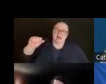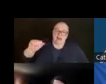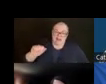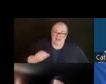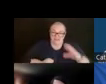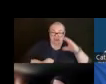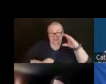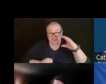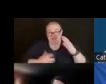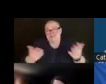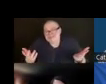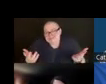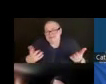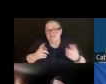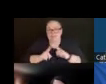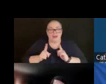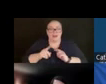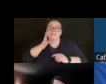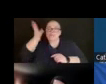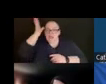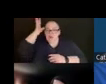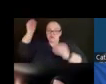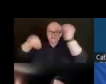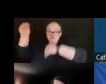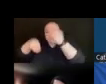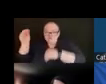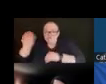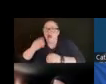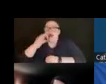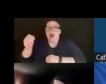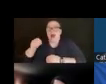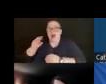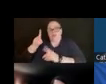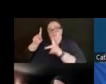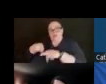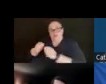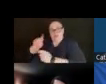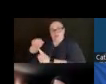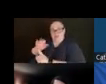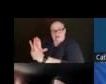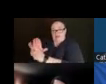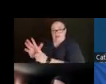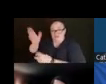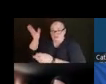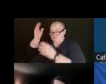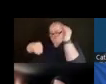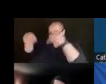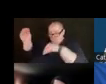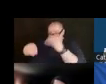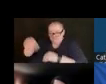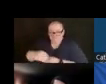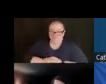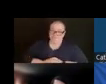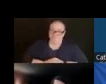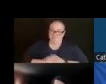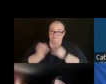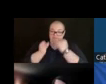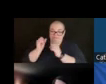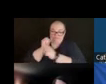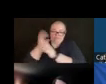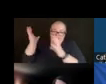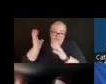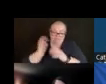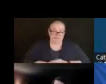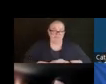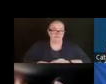So where do you go from here? We have a turning 18 checklist with things to do when your child turns 18 and links on how to get